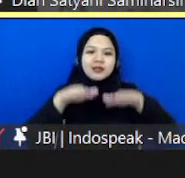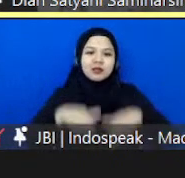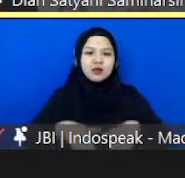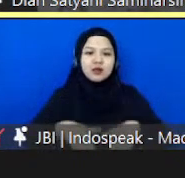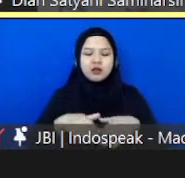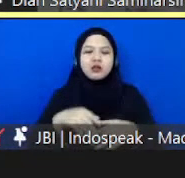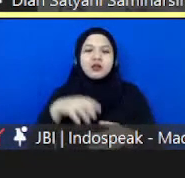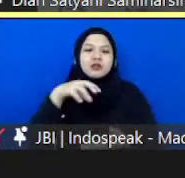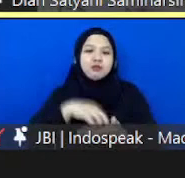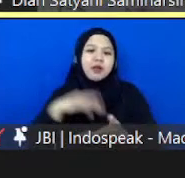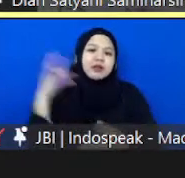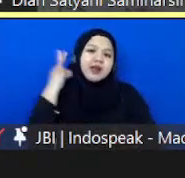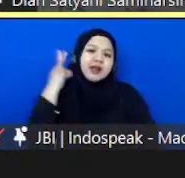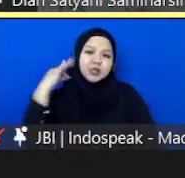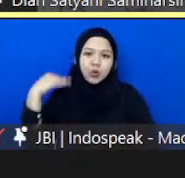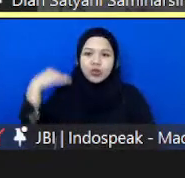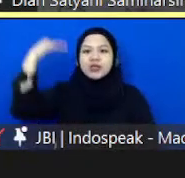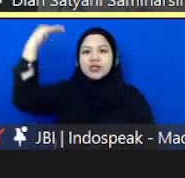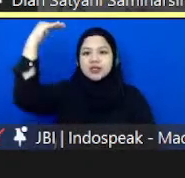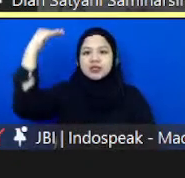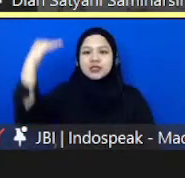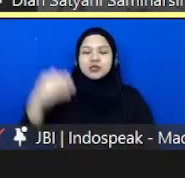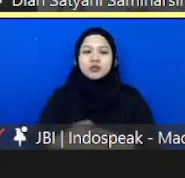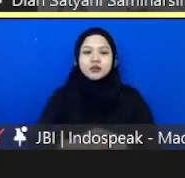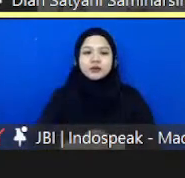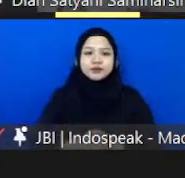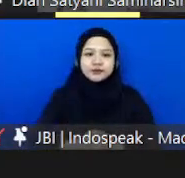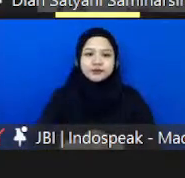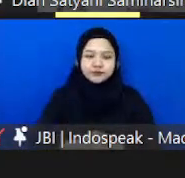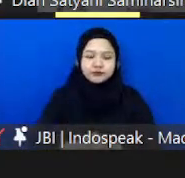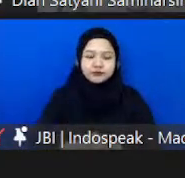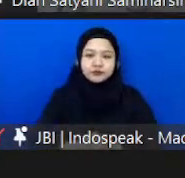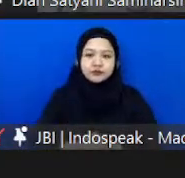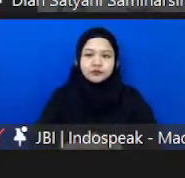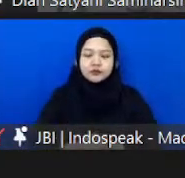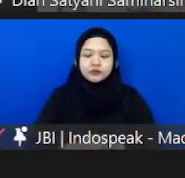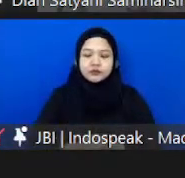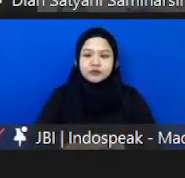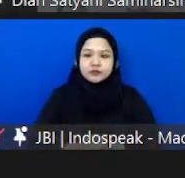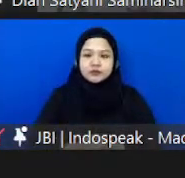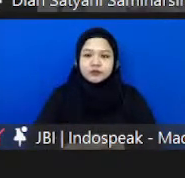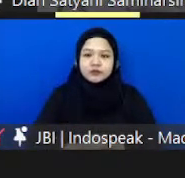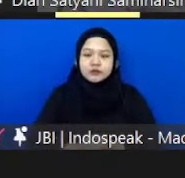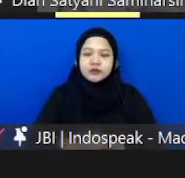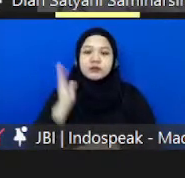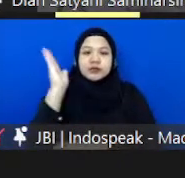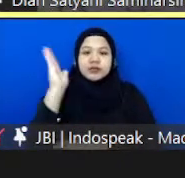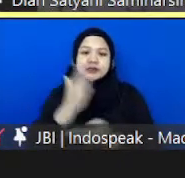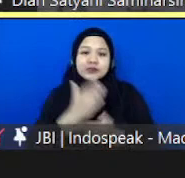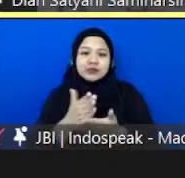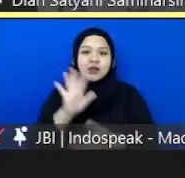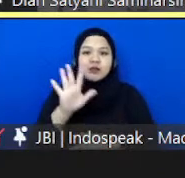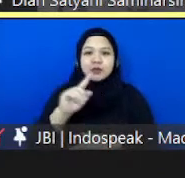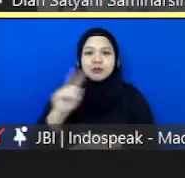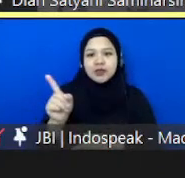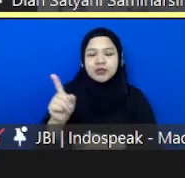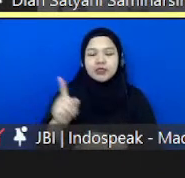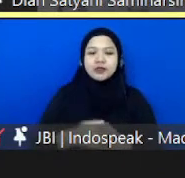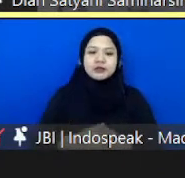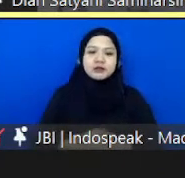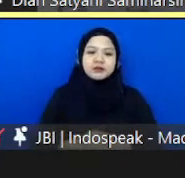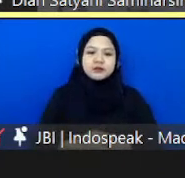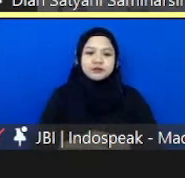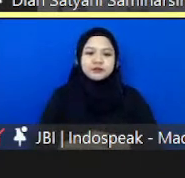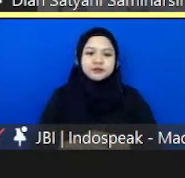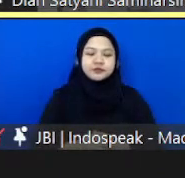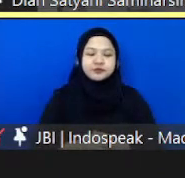To ensure sustainability, Ibu, 5 minutes, Ibu. Yes, the